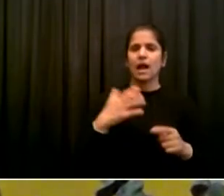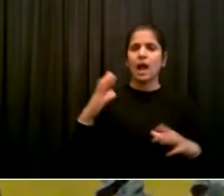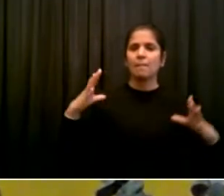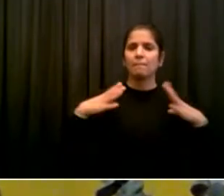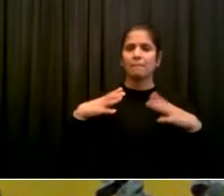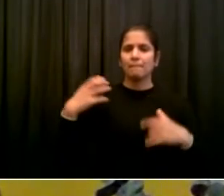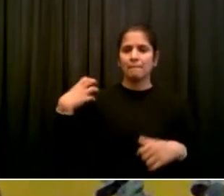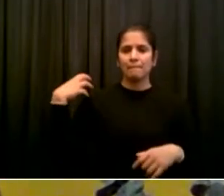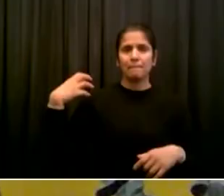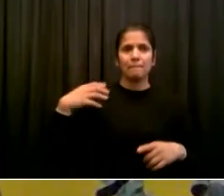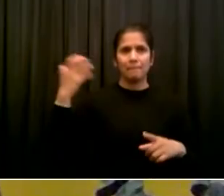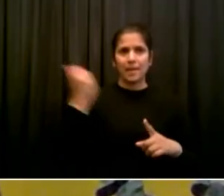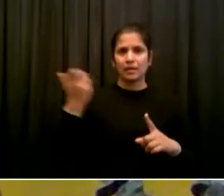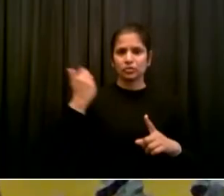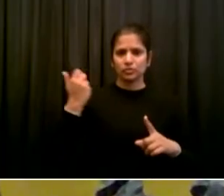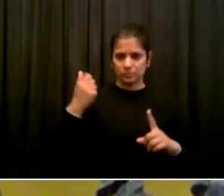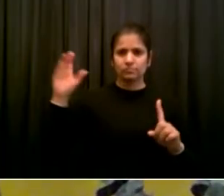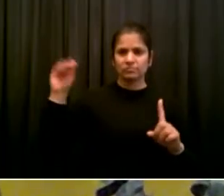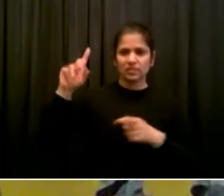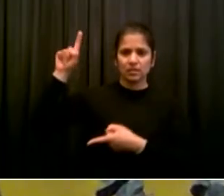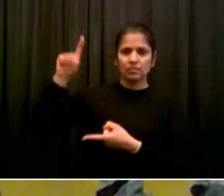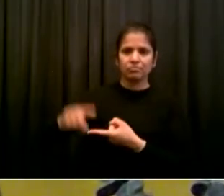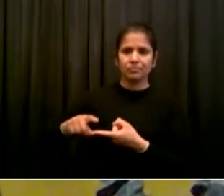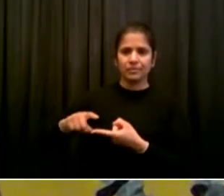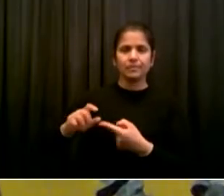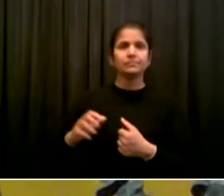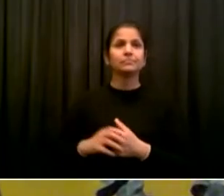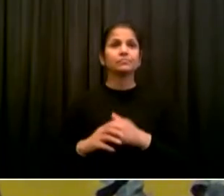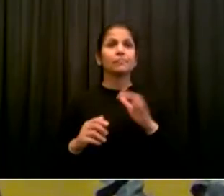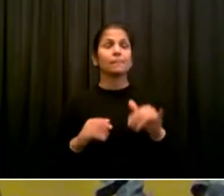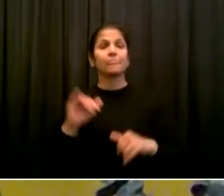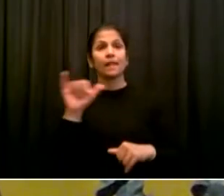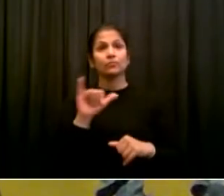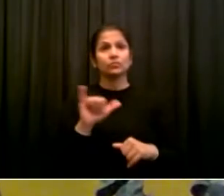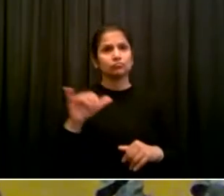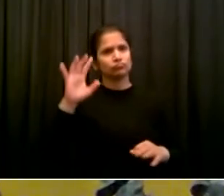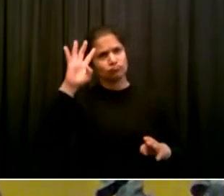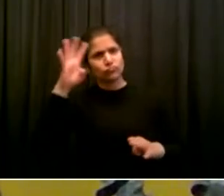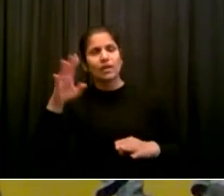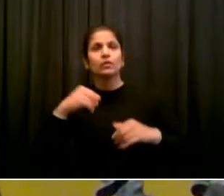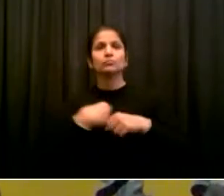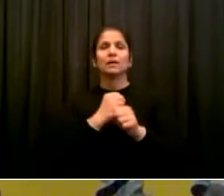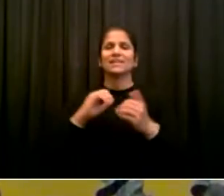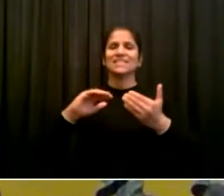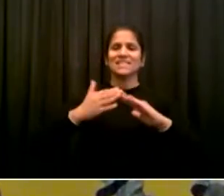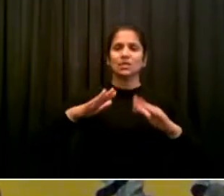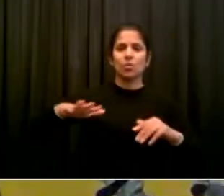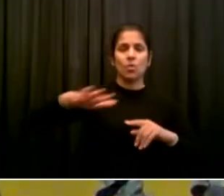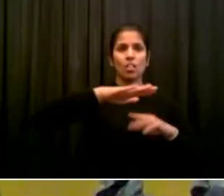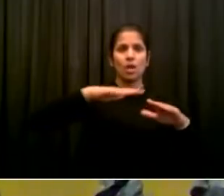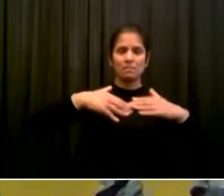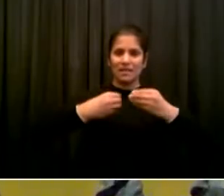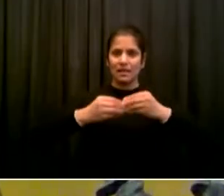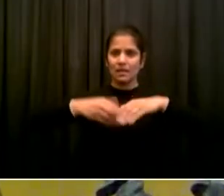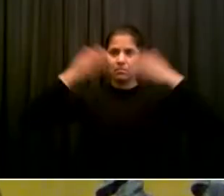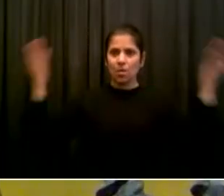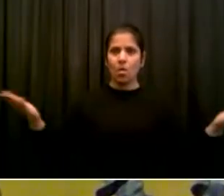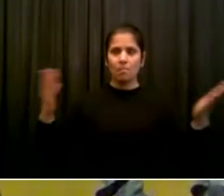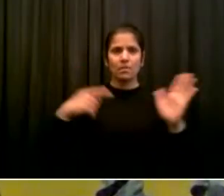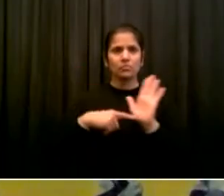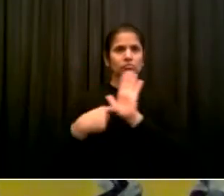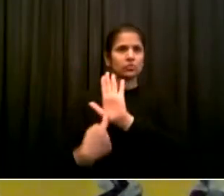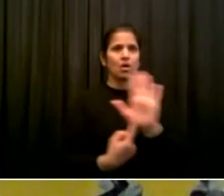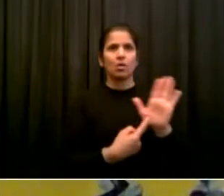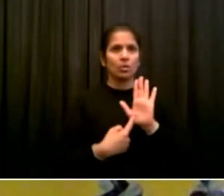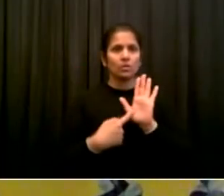create a citywide policy to strengthen transparency and accountability in the use of biometric technology or face